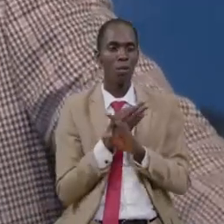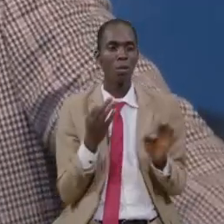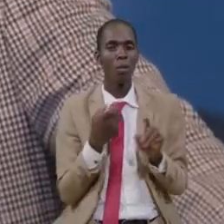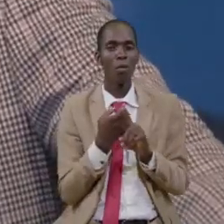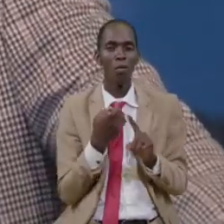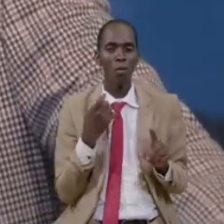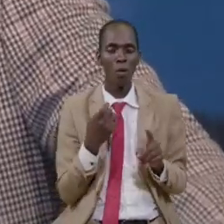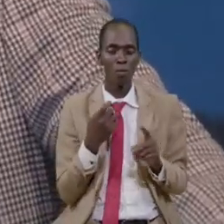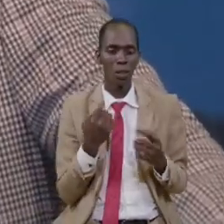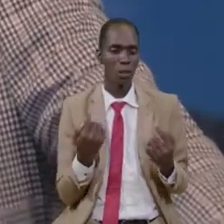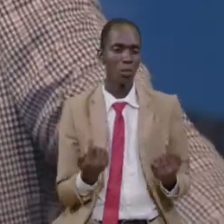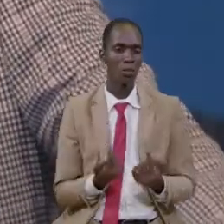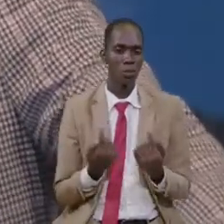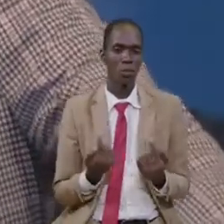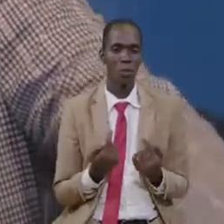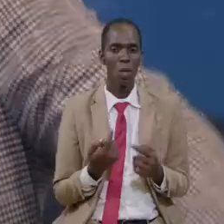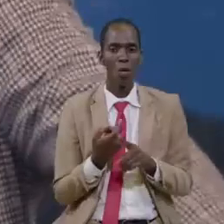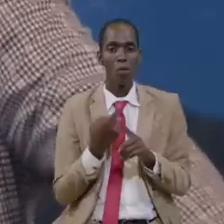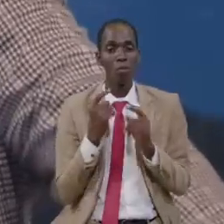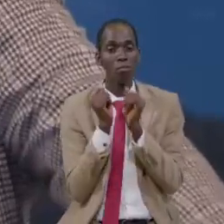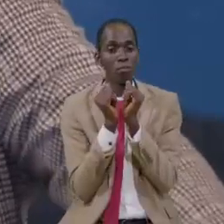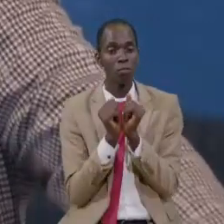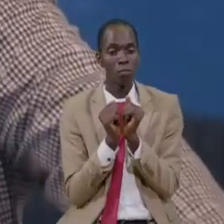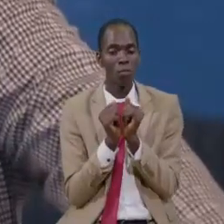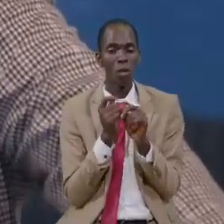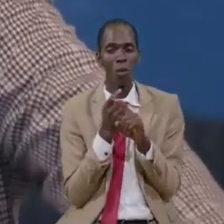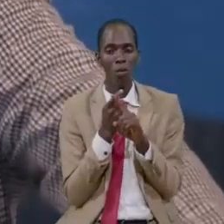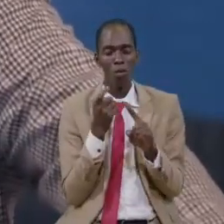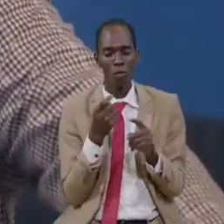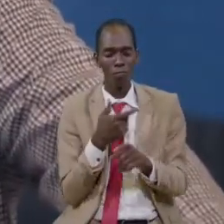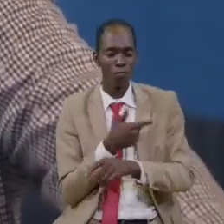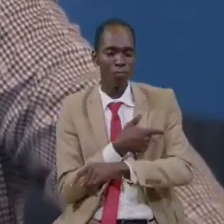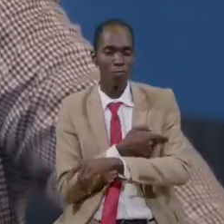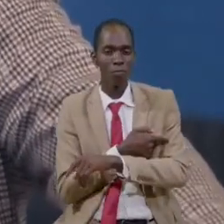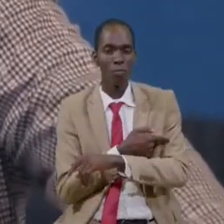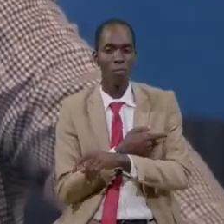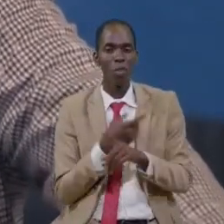slavery, from substance, from